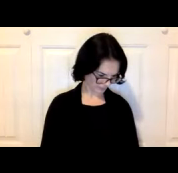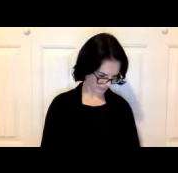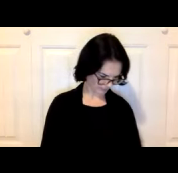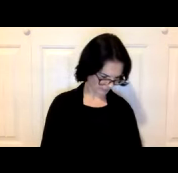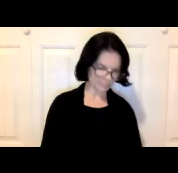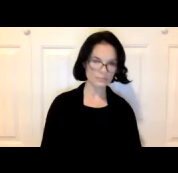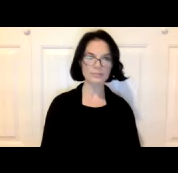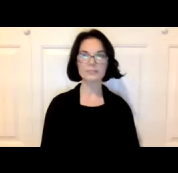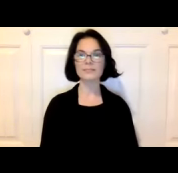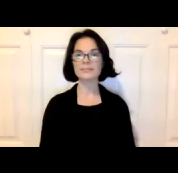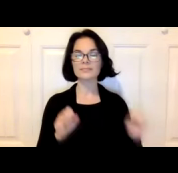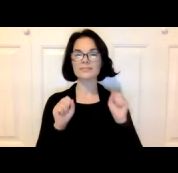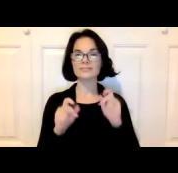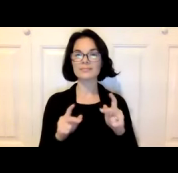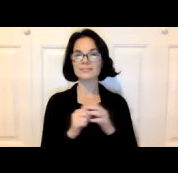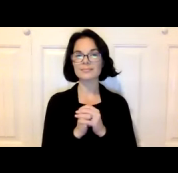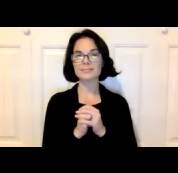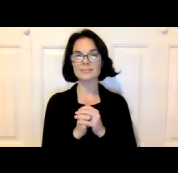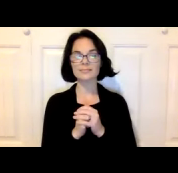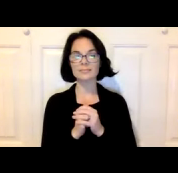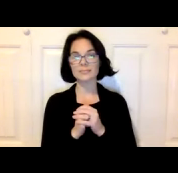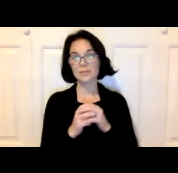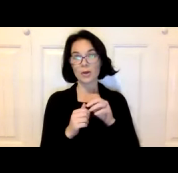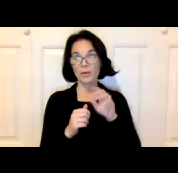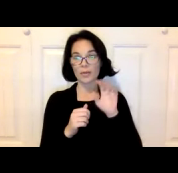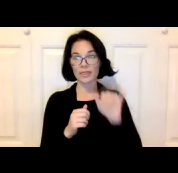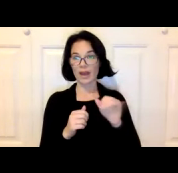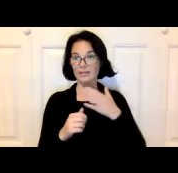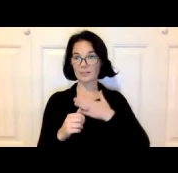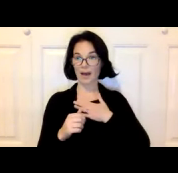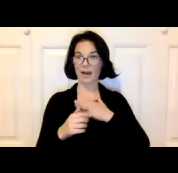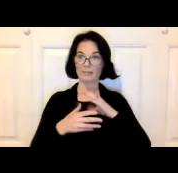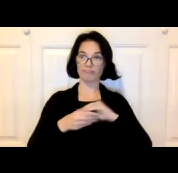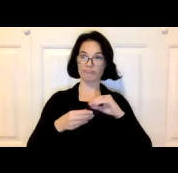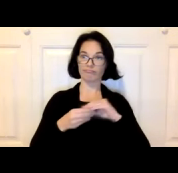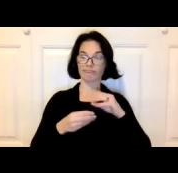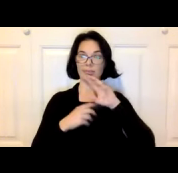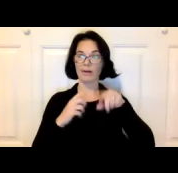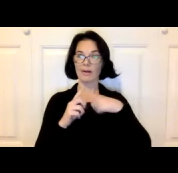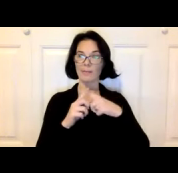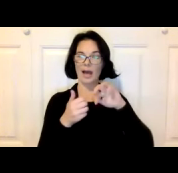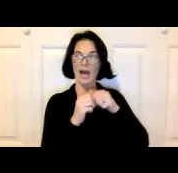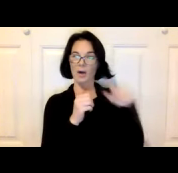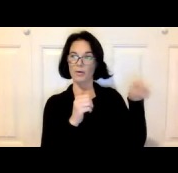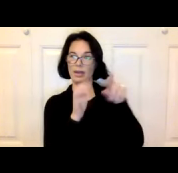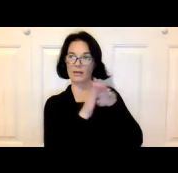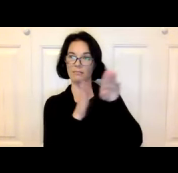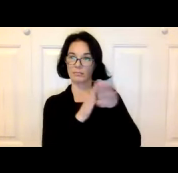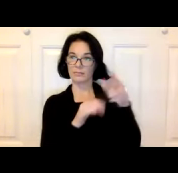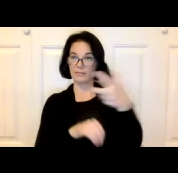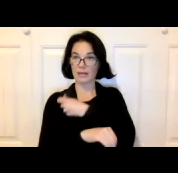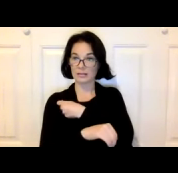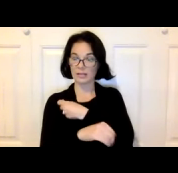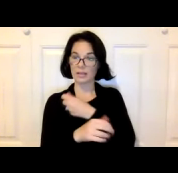So that's what I had for the COVID-19 vaccine development. We wanted to wrap up by making some